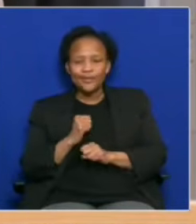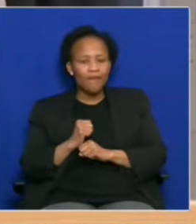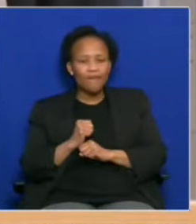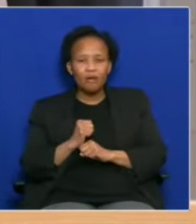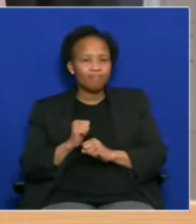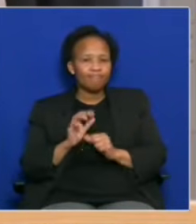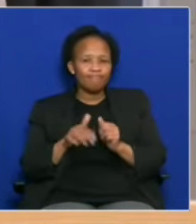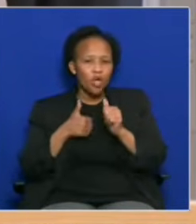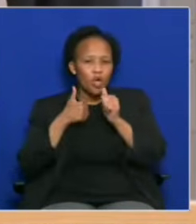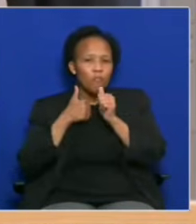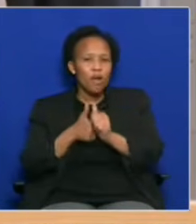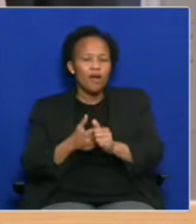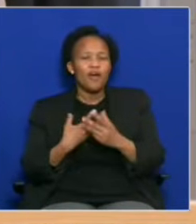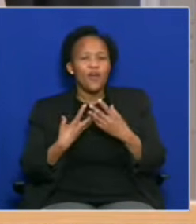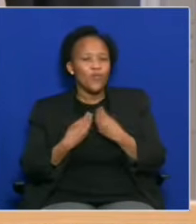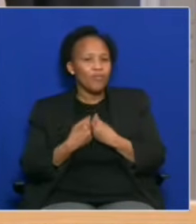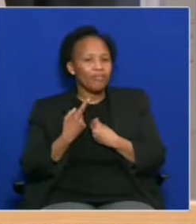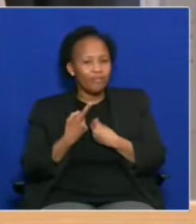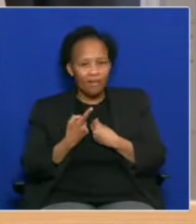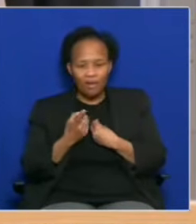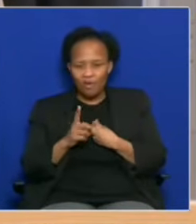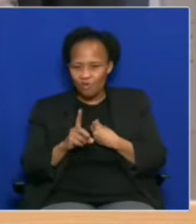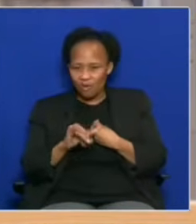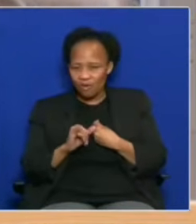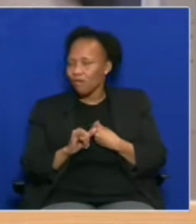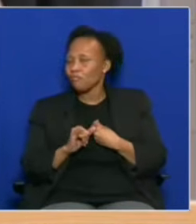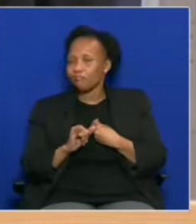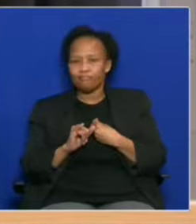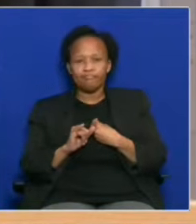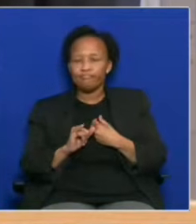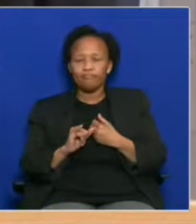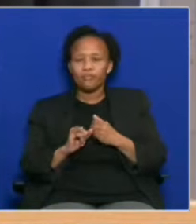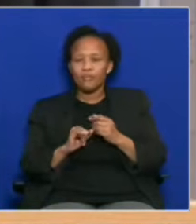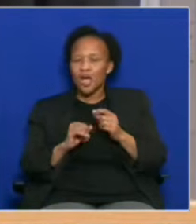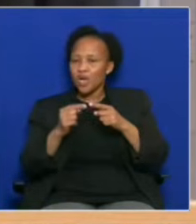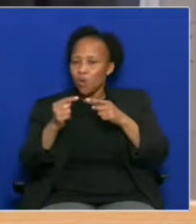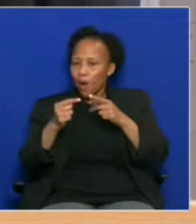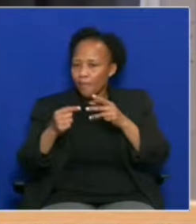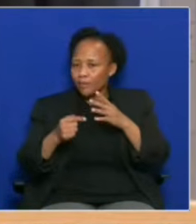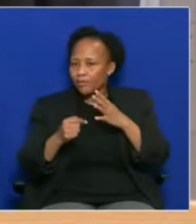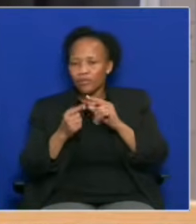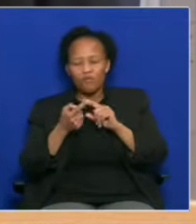requirements in the advert was appointed. I'm just not clear what